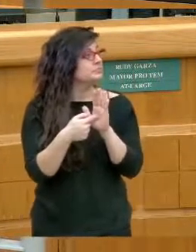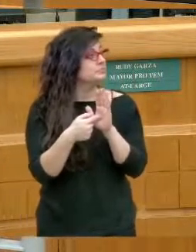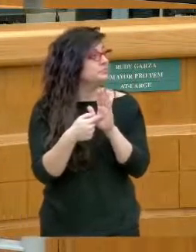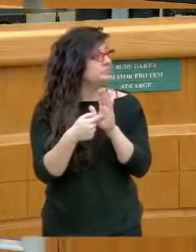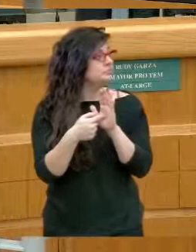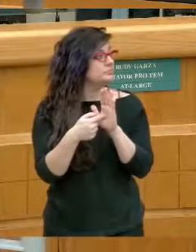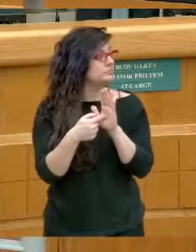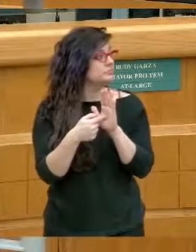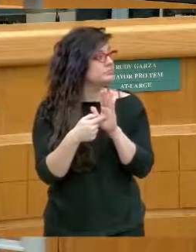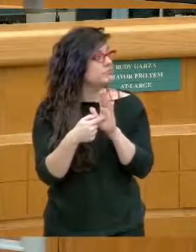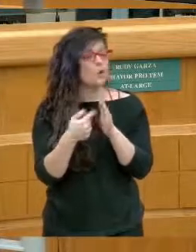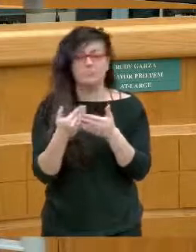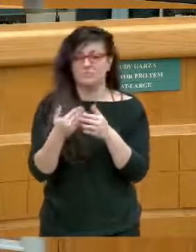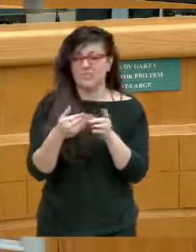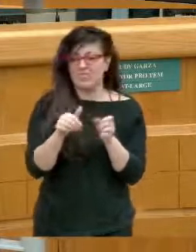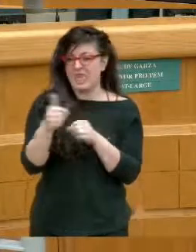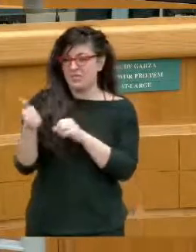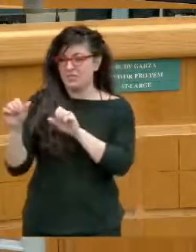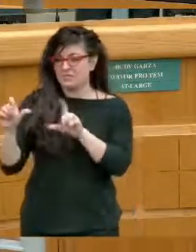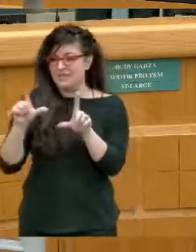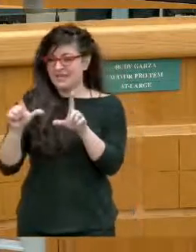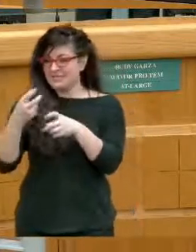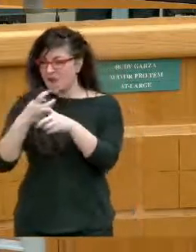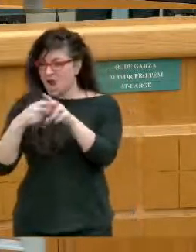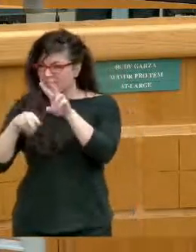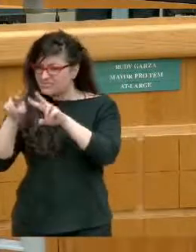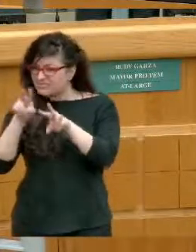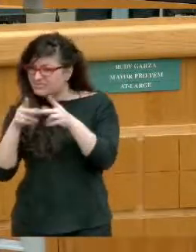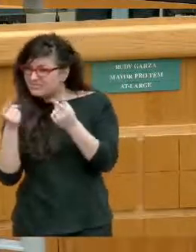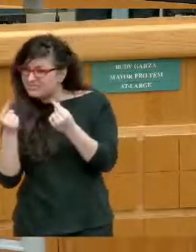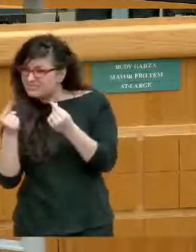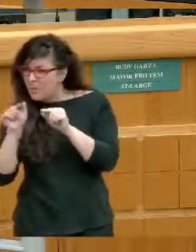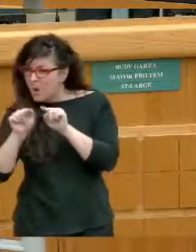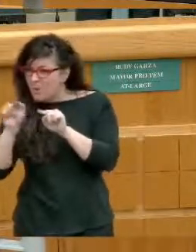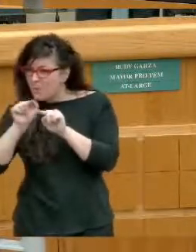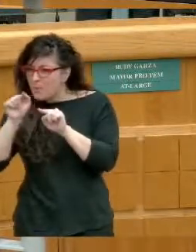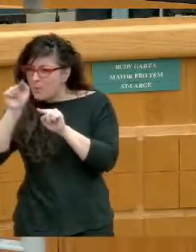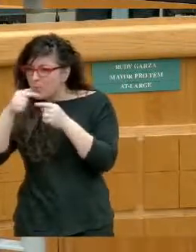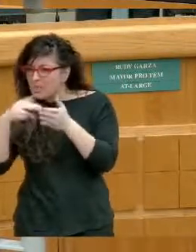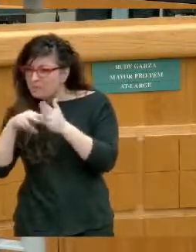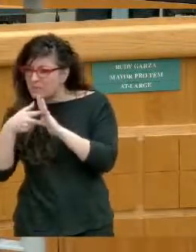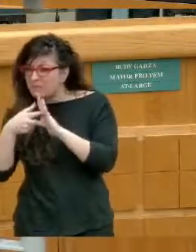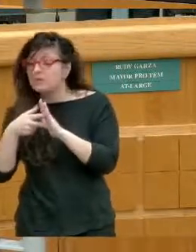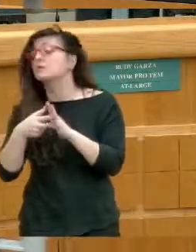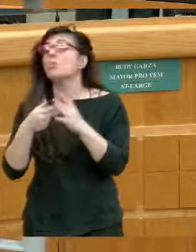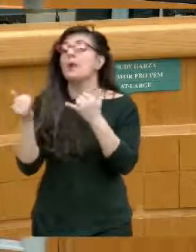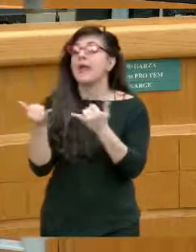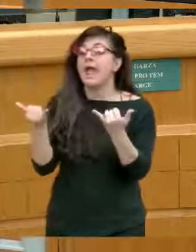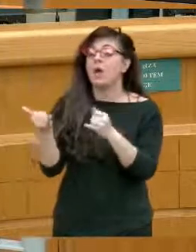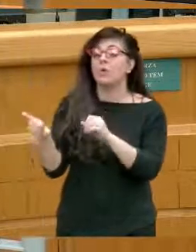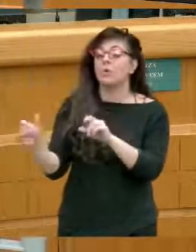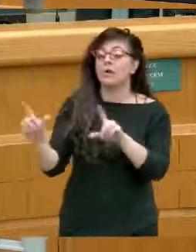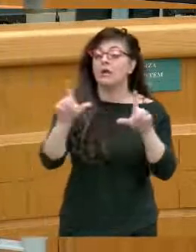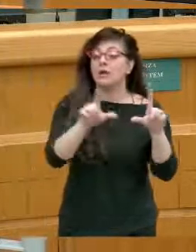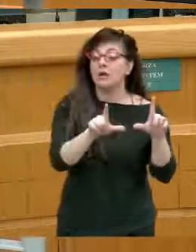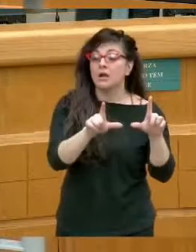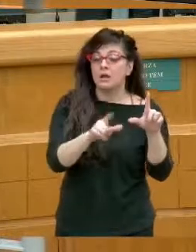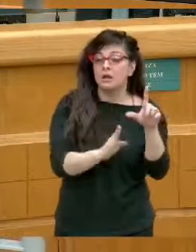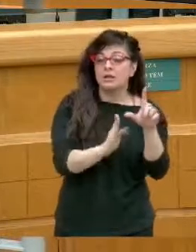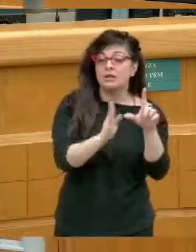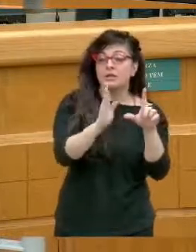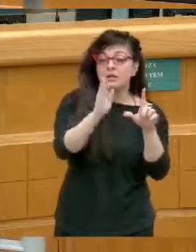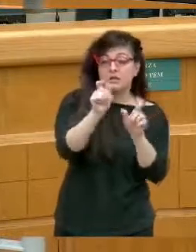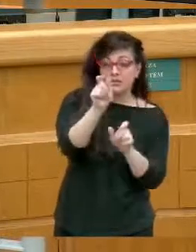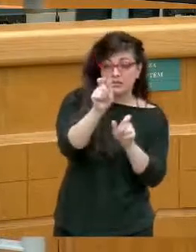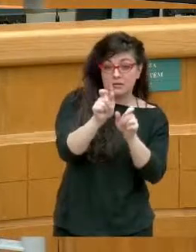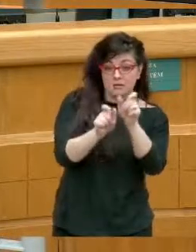bit closer, because back here it's kind of hard to tell what's going on over here. It's just a bunch of points, right? But when you show it like this, you can see that from April